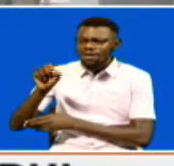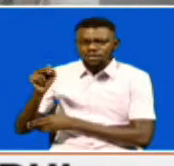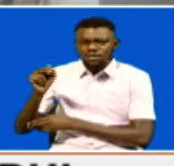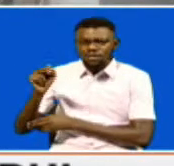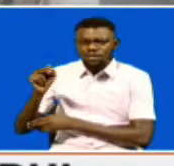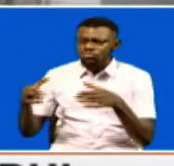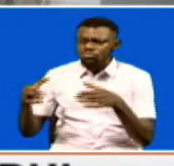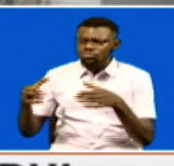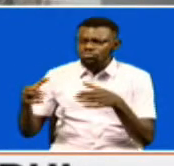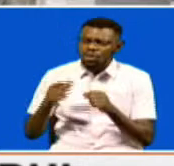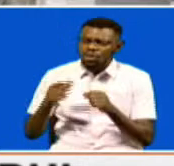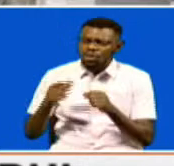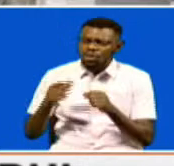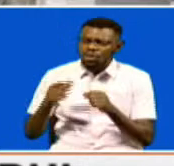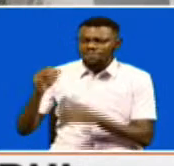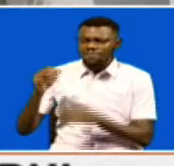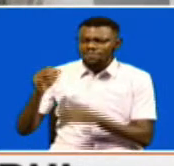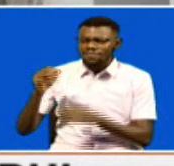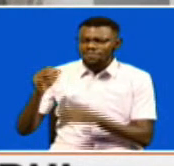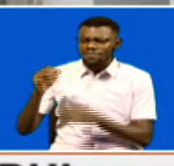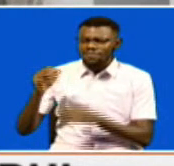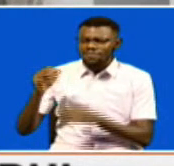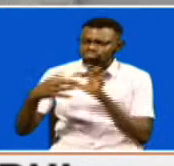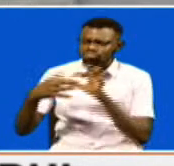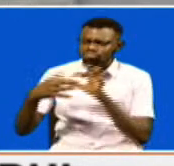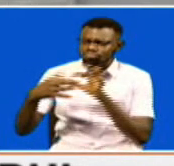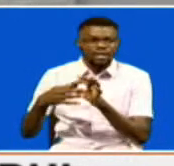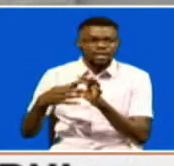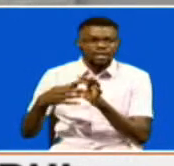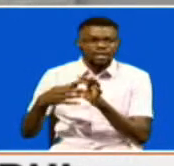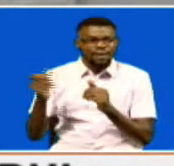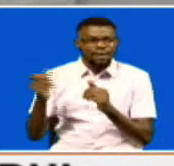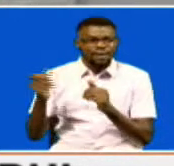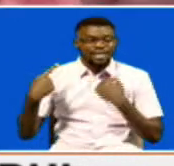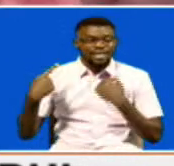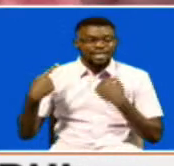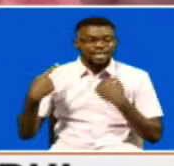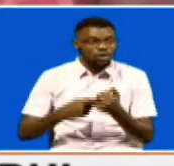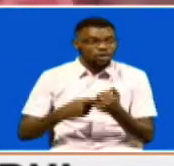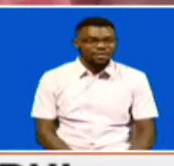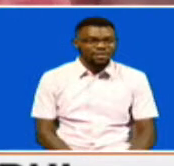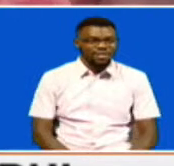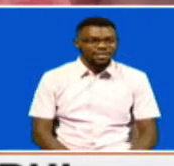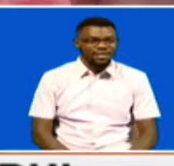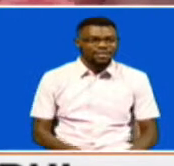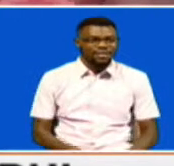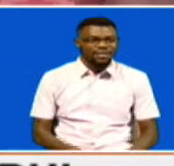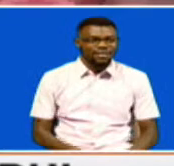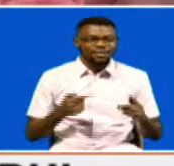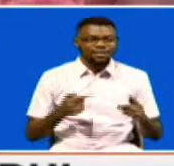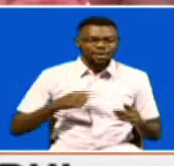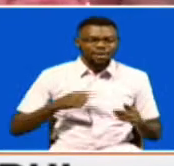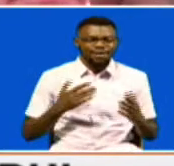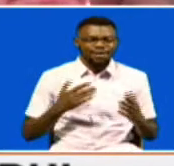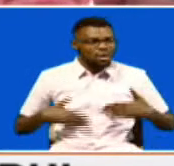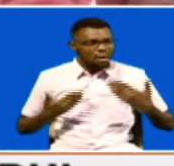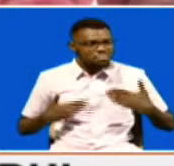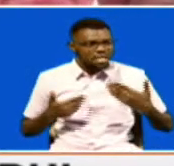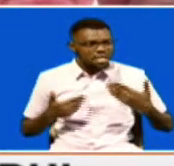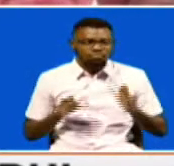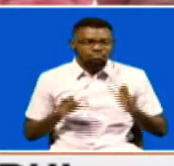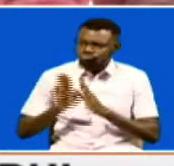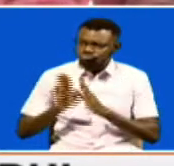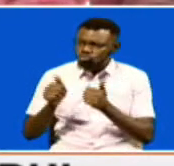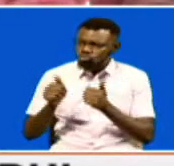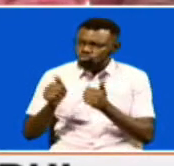kuzalisha megawati 35 kufikia mwishoni mwa mwezi wa Juni mwaka huu. We're quite happy with the developments. We've inspected what Social is